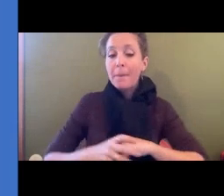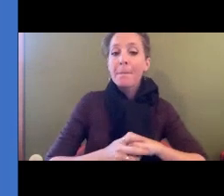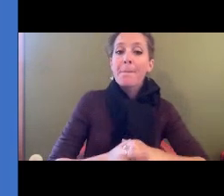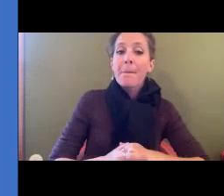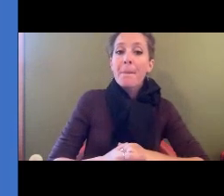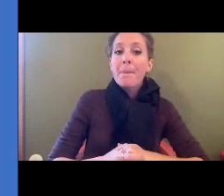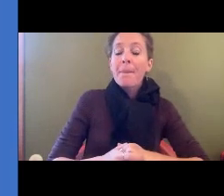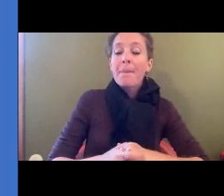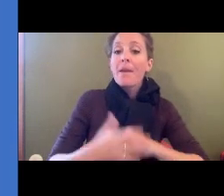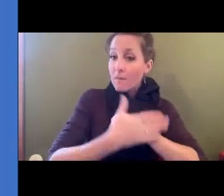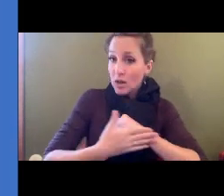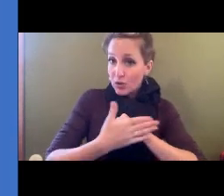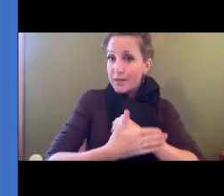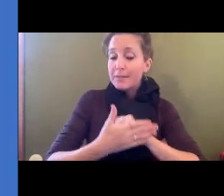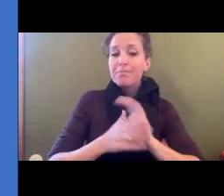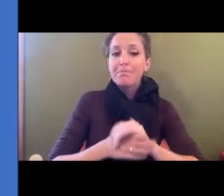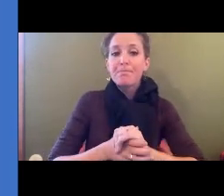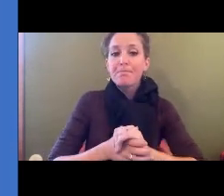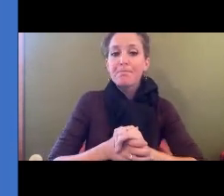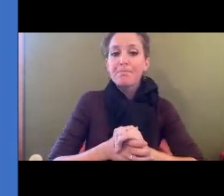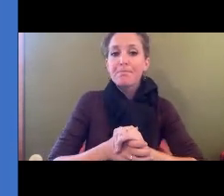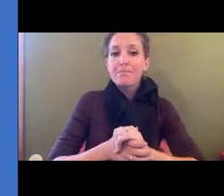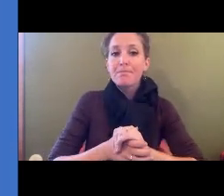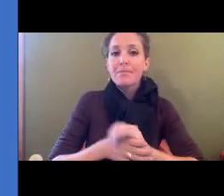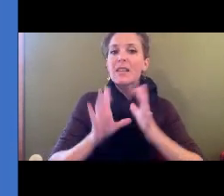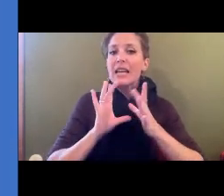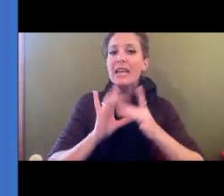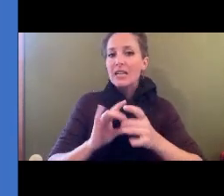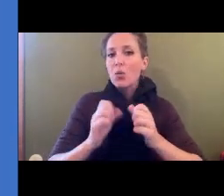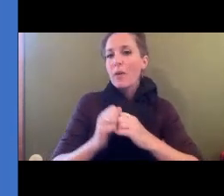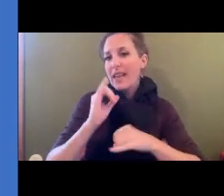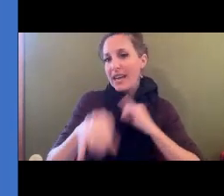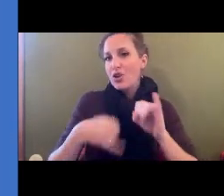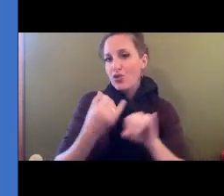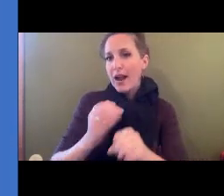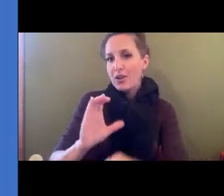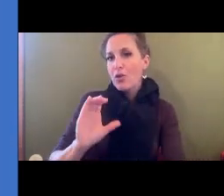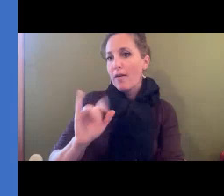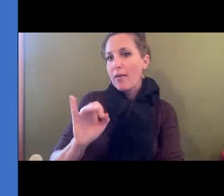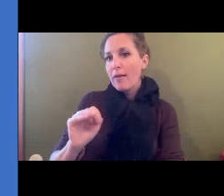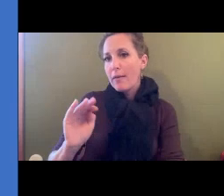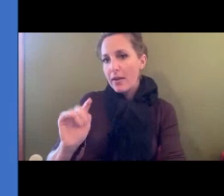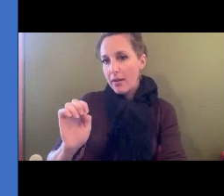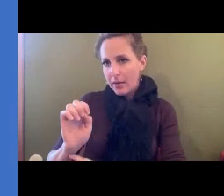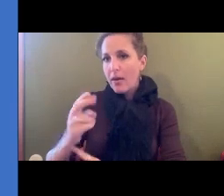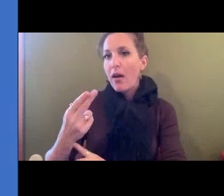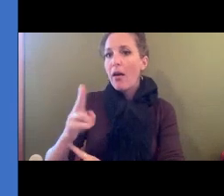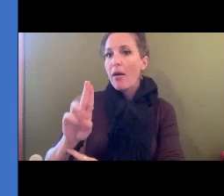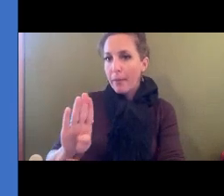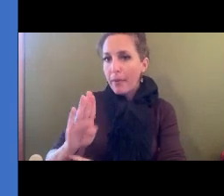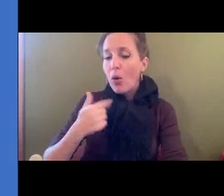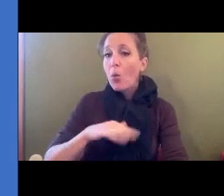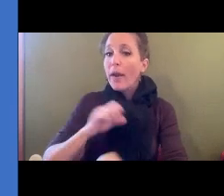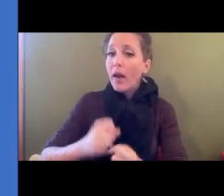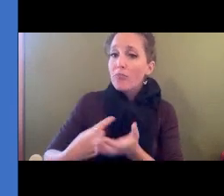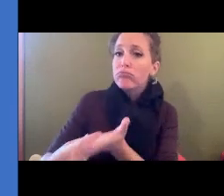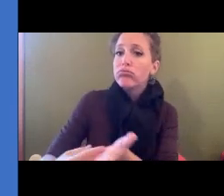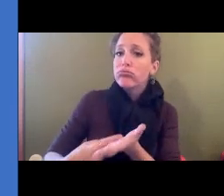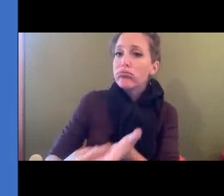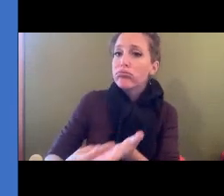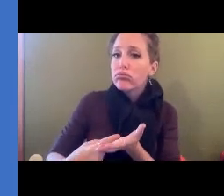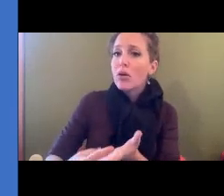of countries associated with the International Climate Hub. So therefore, we can talk to you specifically about what are you doing